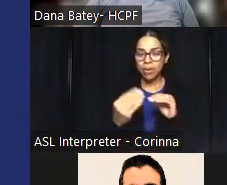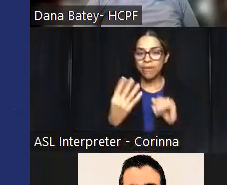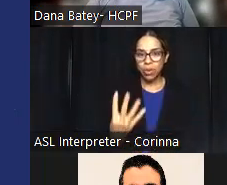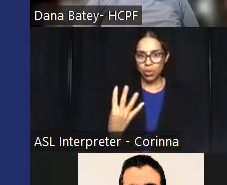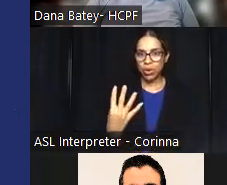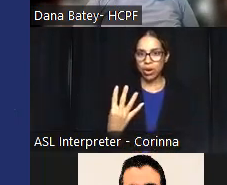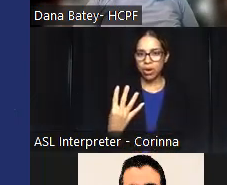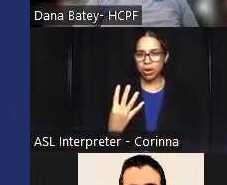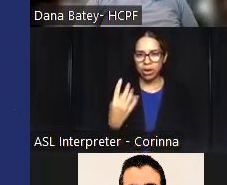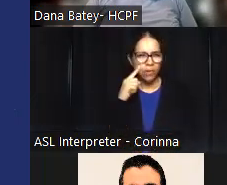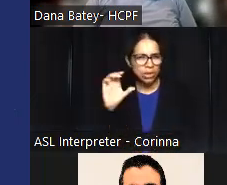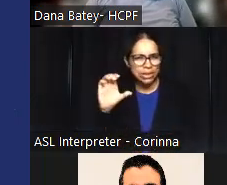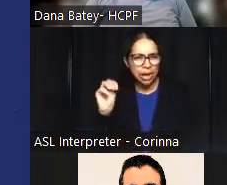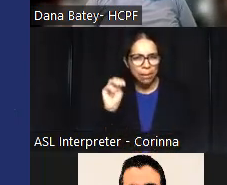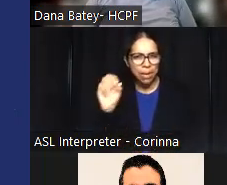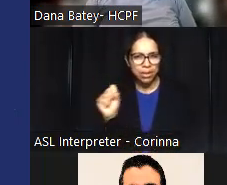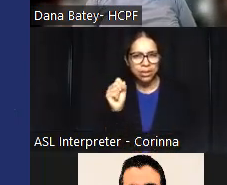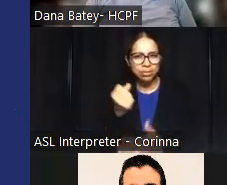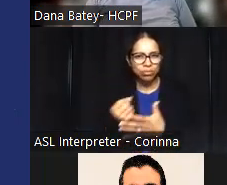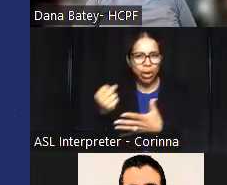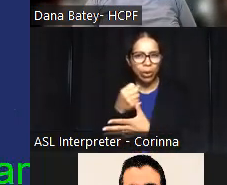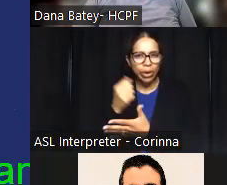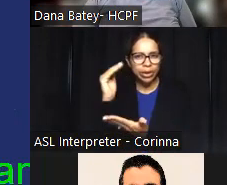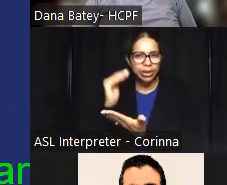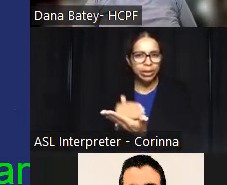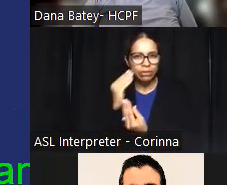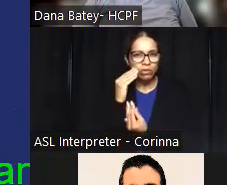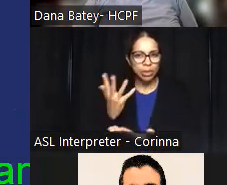CMS priority information.